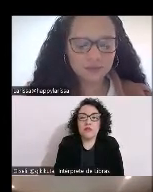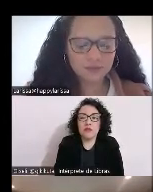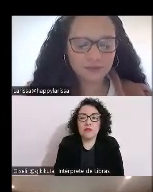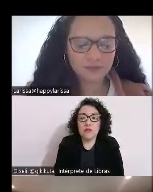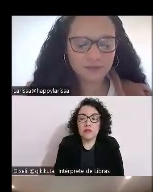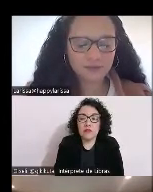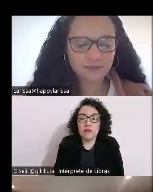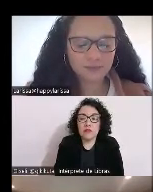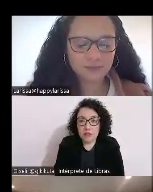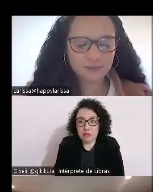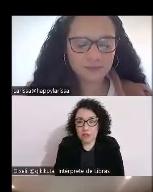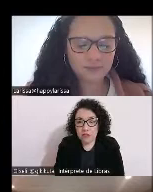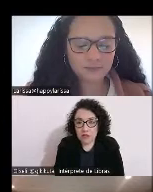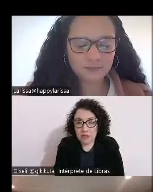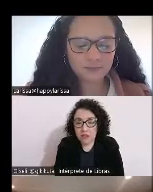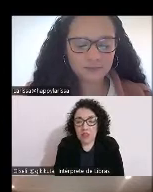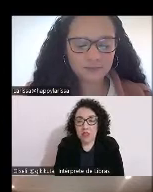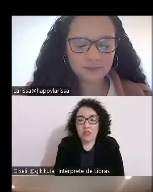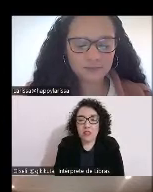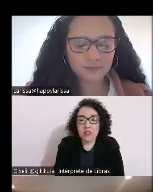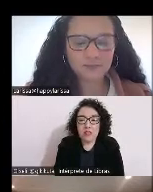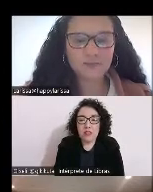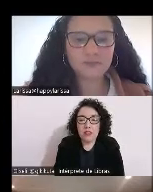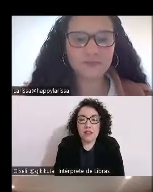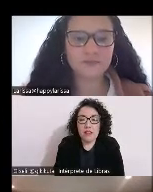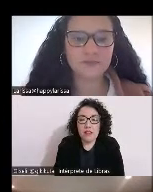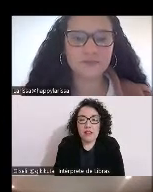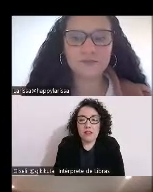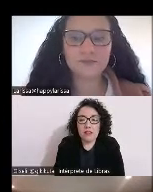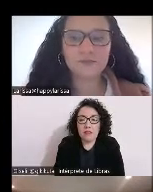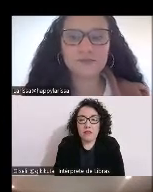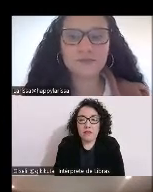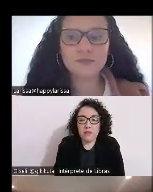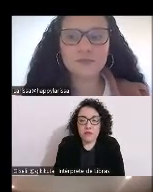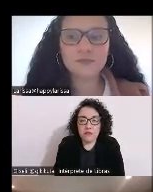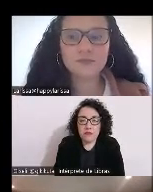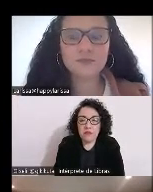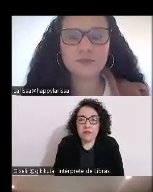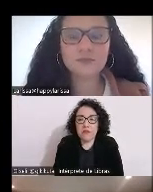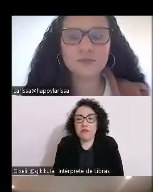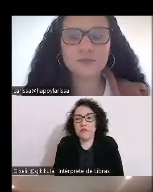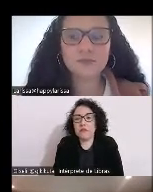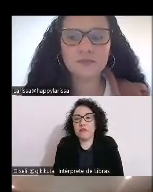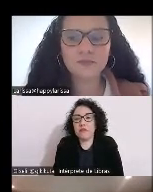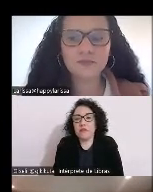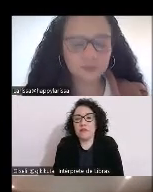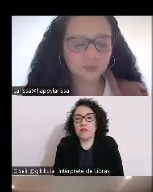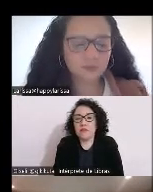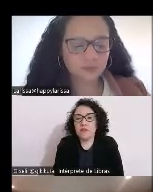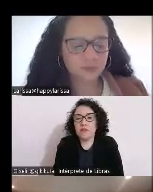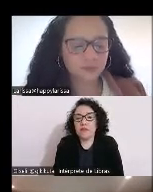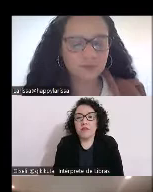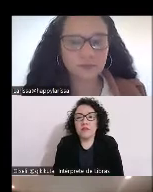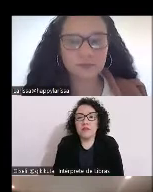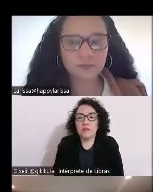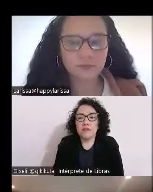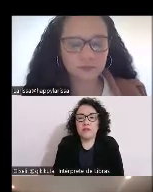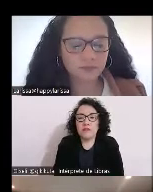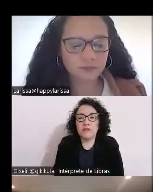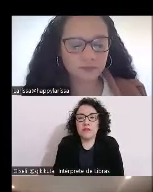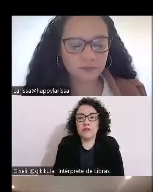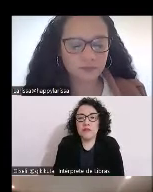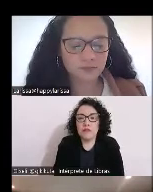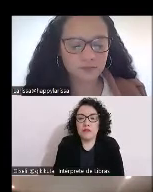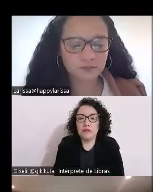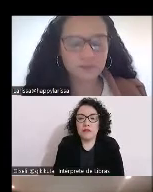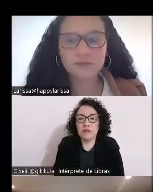talking about using other instruments in addition to standard achievement and IQ tests. We look at many